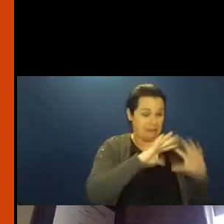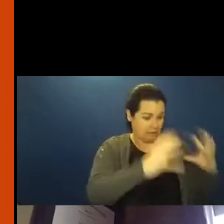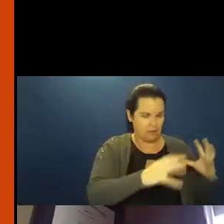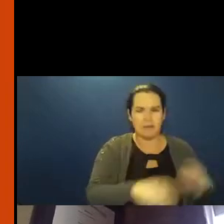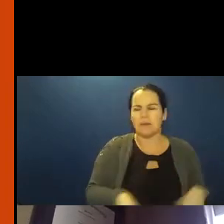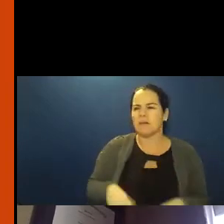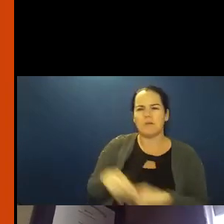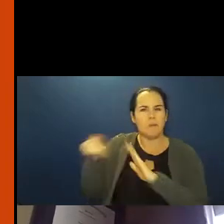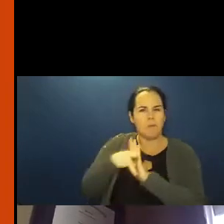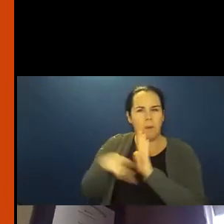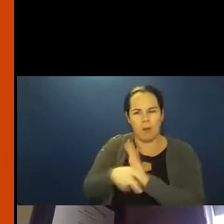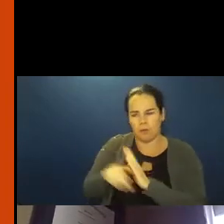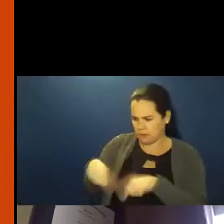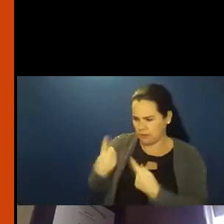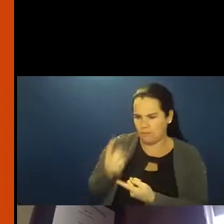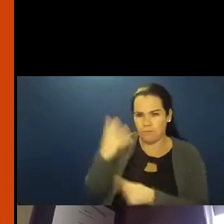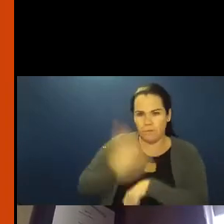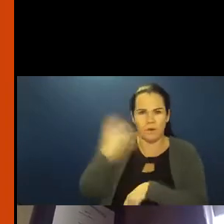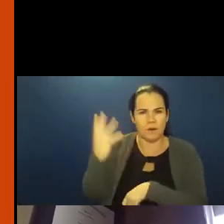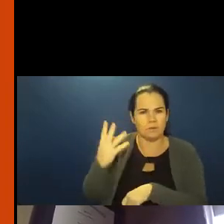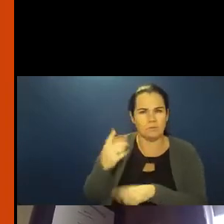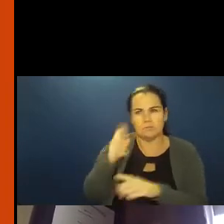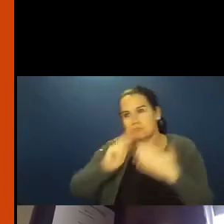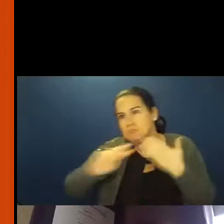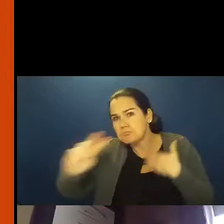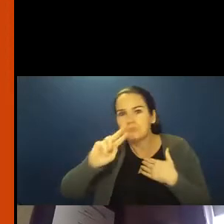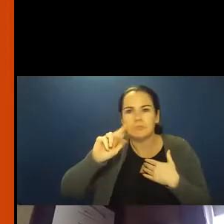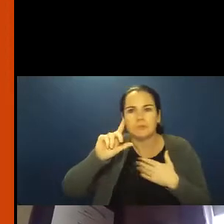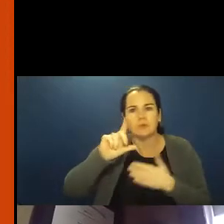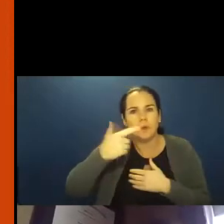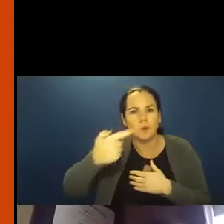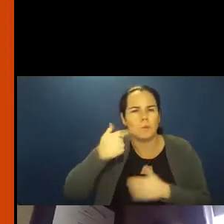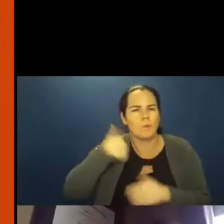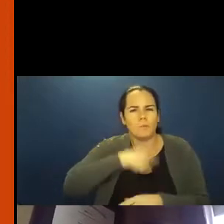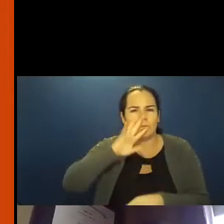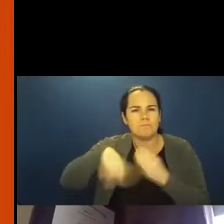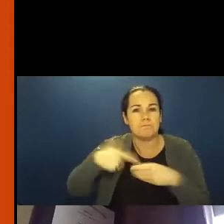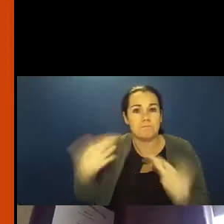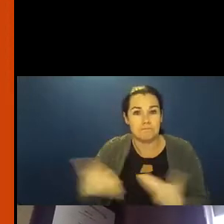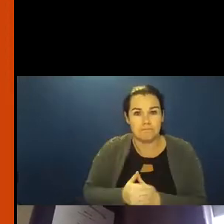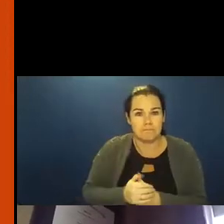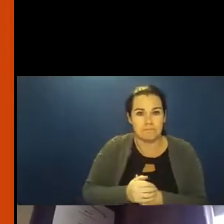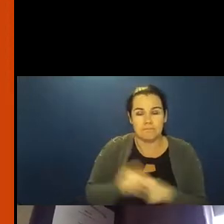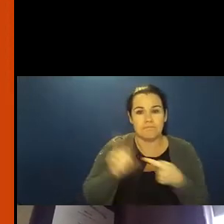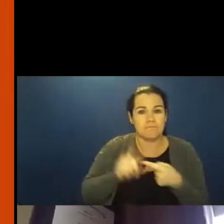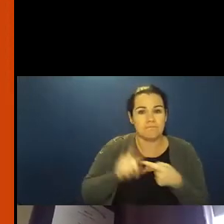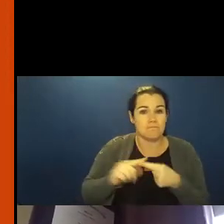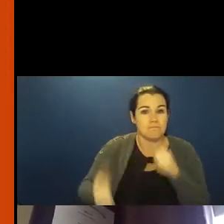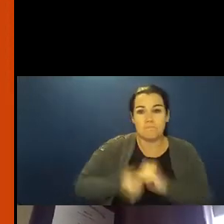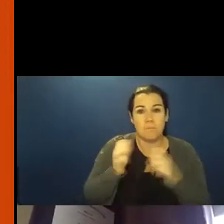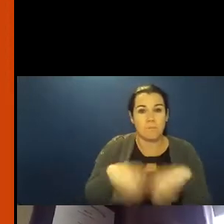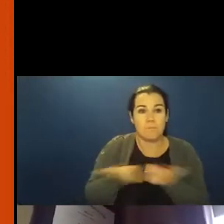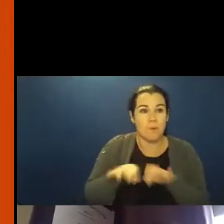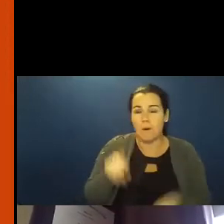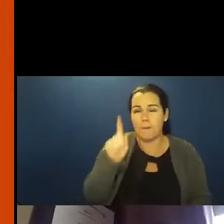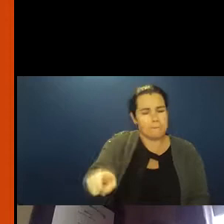looking forward to in 2021? What are we going to be talking about next year? And item number one has to be the vaccine. That will